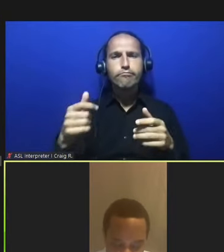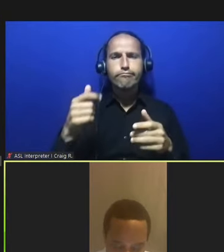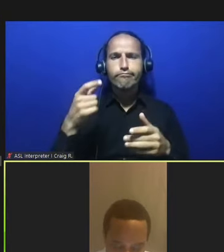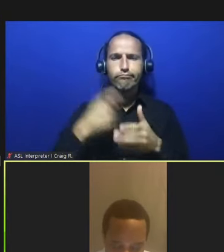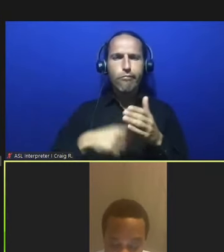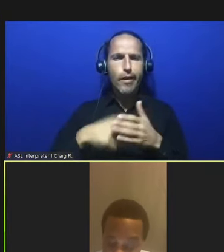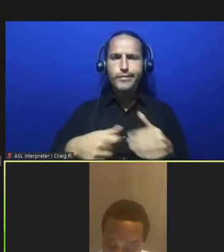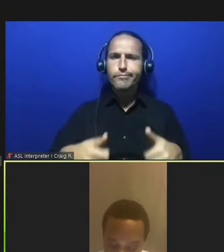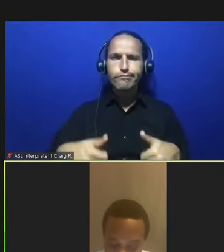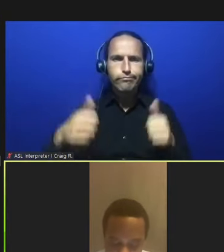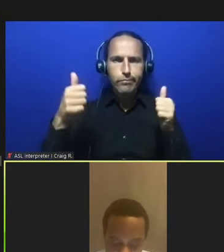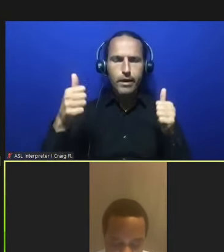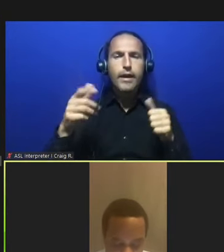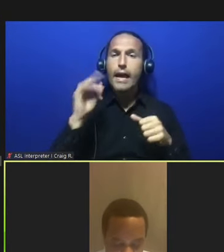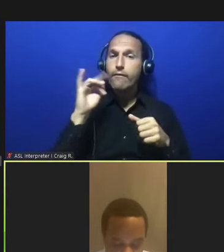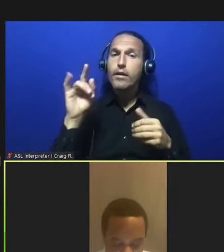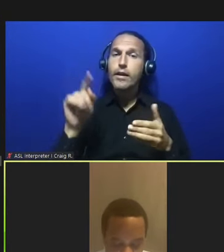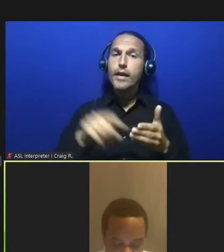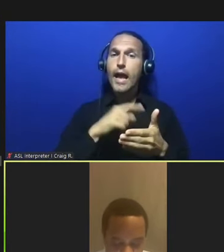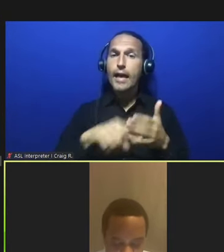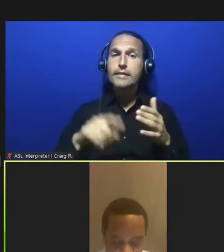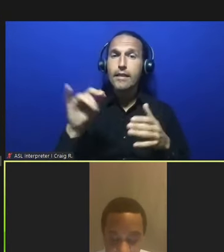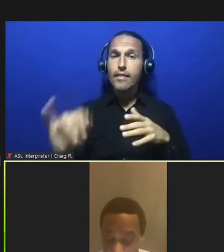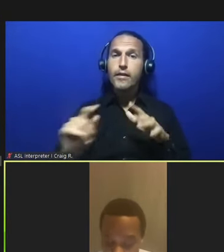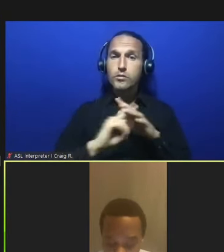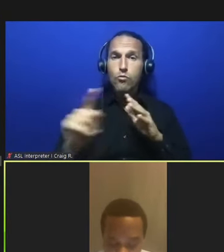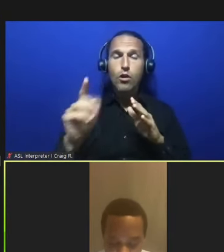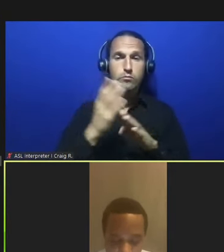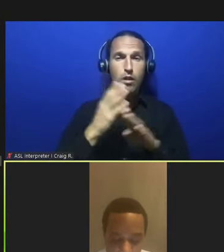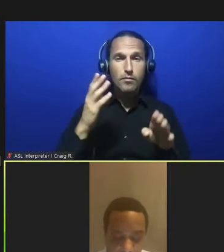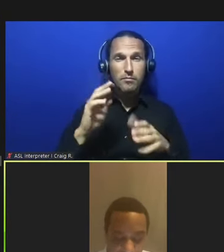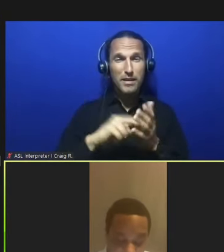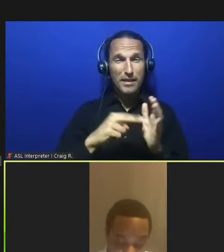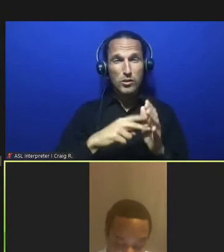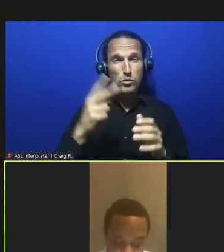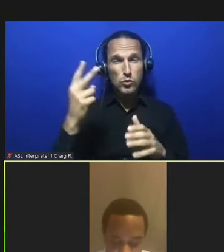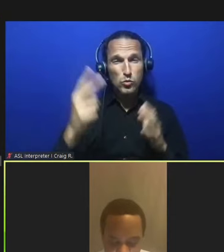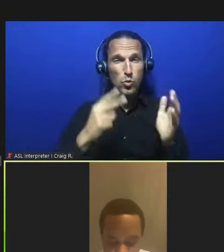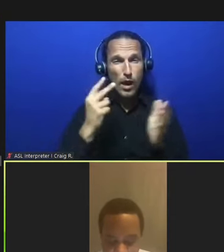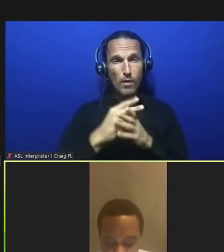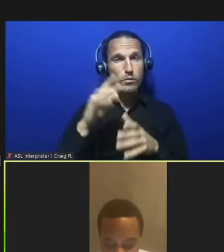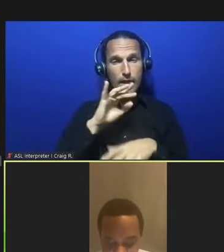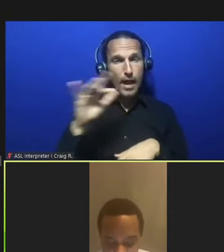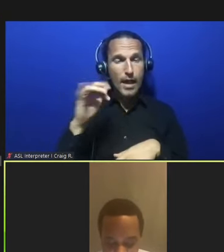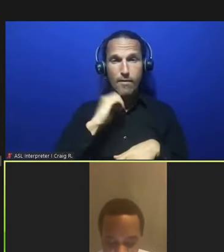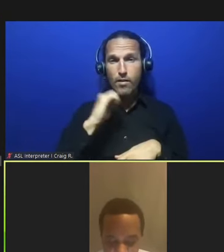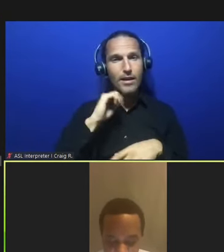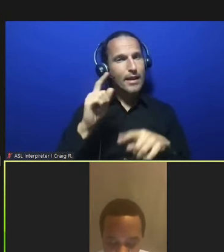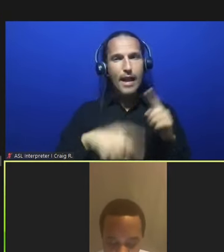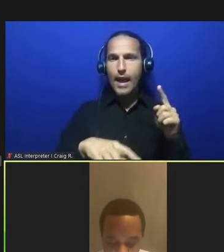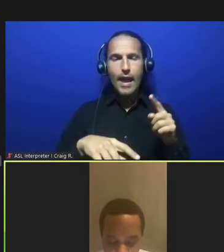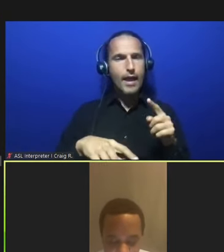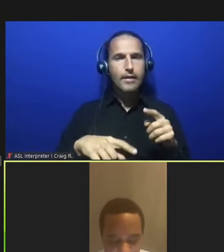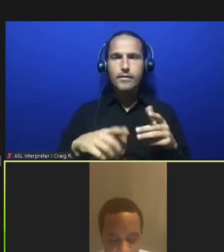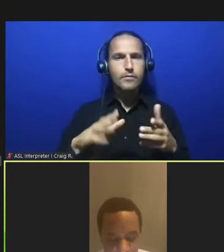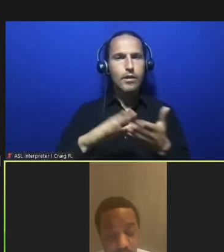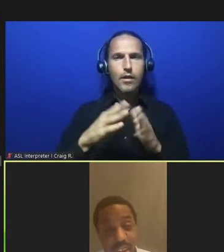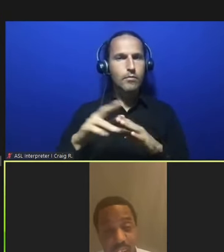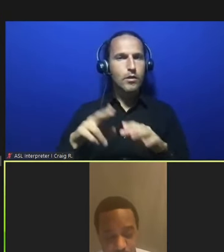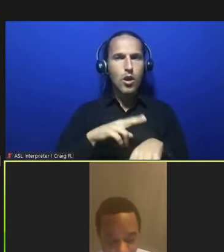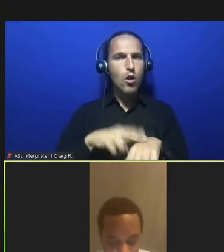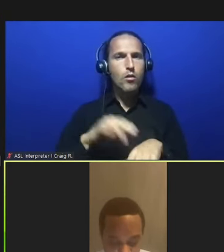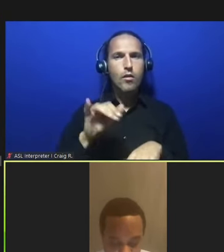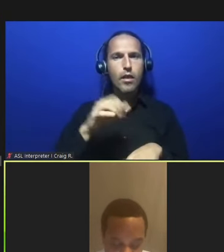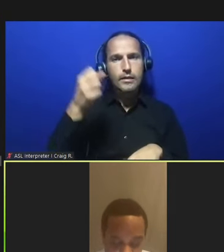year. Canceling express bus service and leaving two-hour gaps almost daily cannot continue to be the norm for areas such